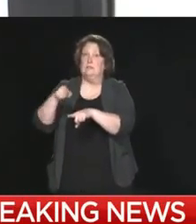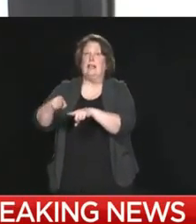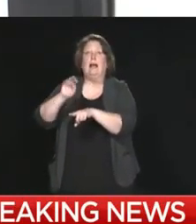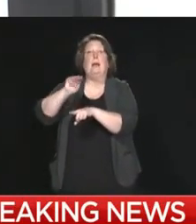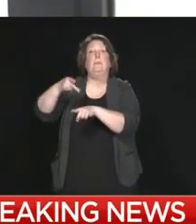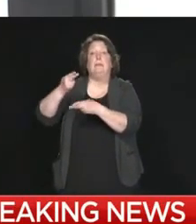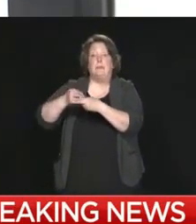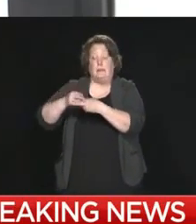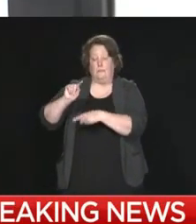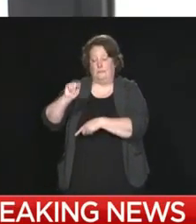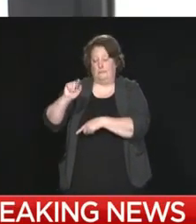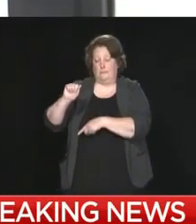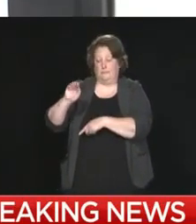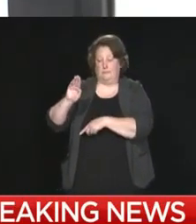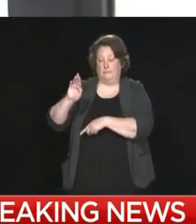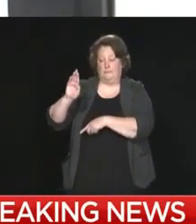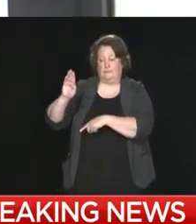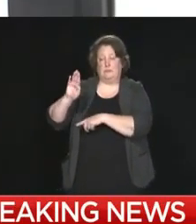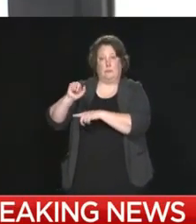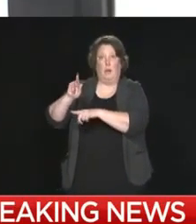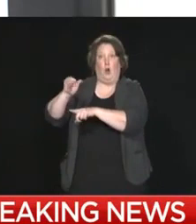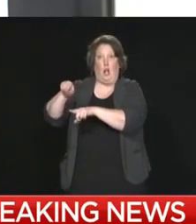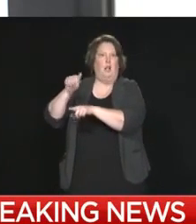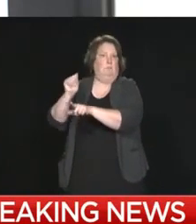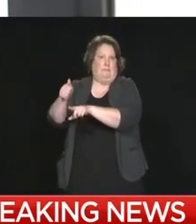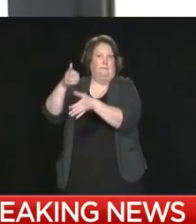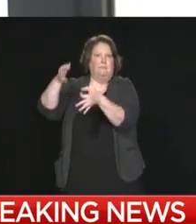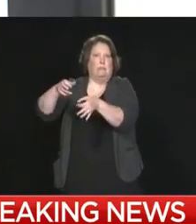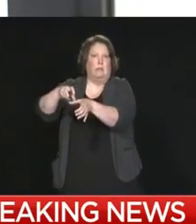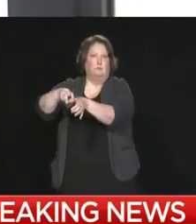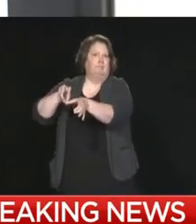to withdraw from the Liberal Party caucus.